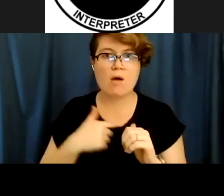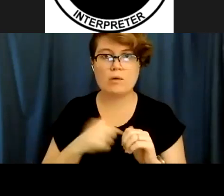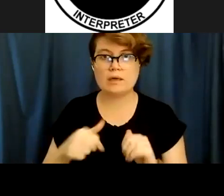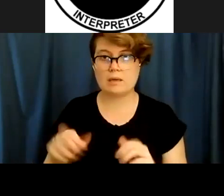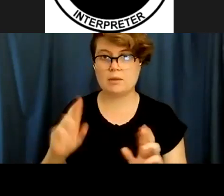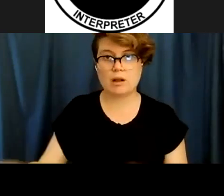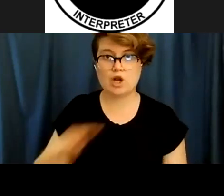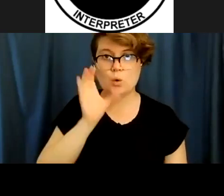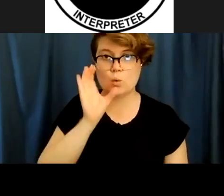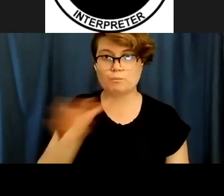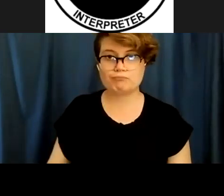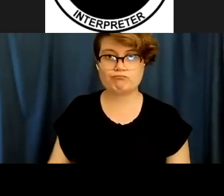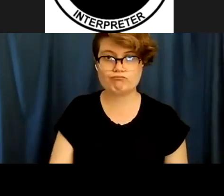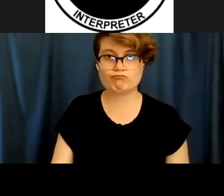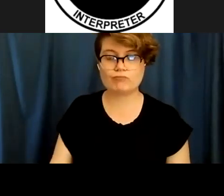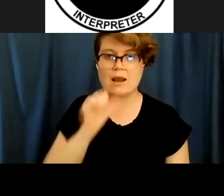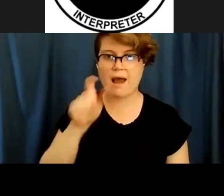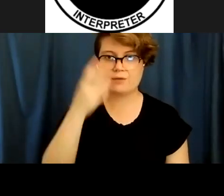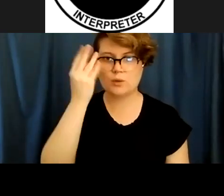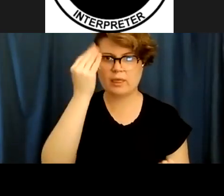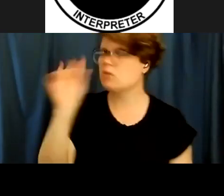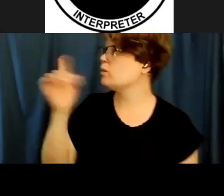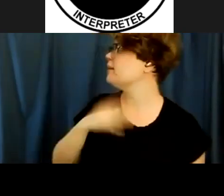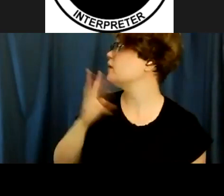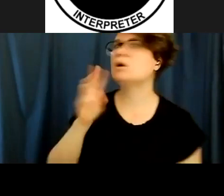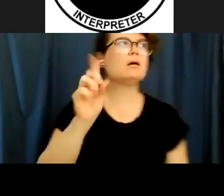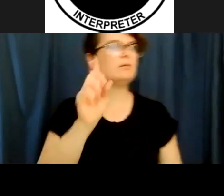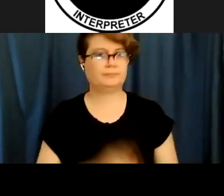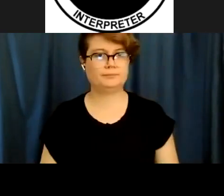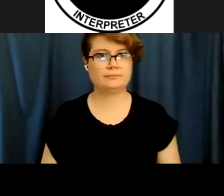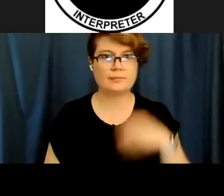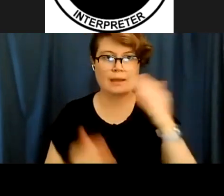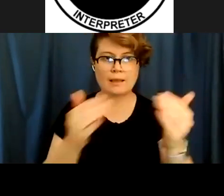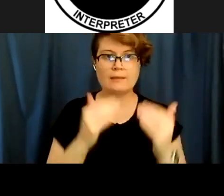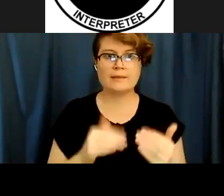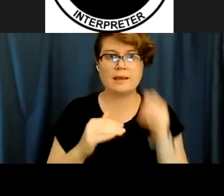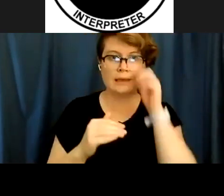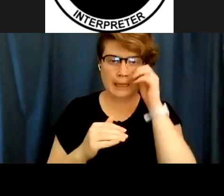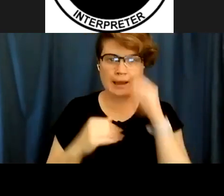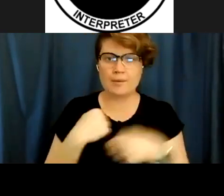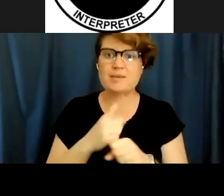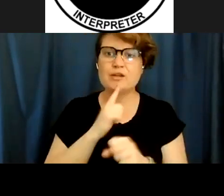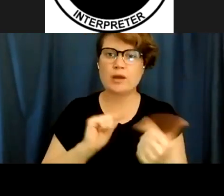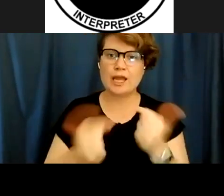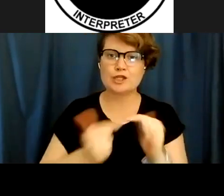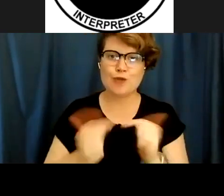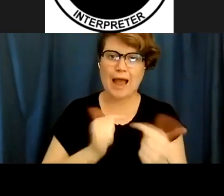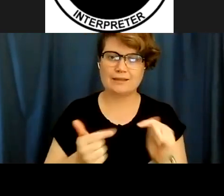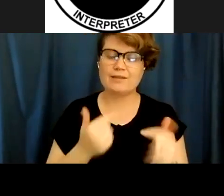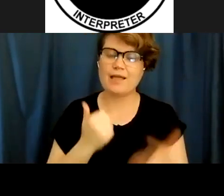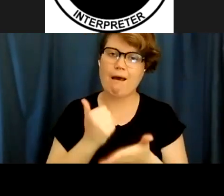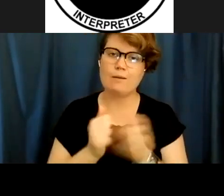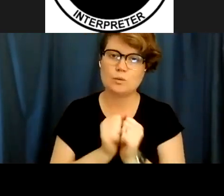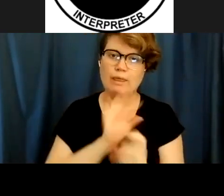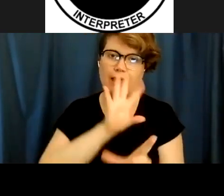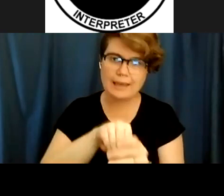And then going back to making video calls as interactive as possible. I think this really helps us with our communication, our engagement, and limits